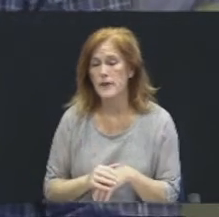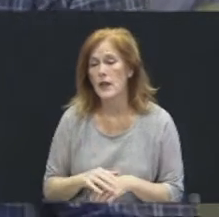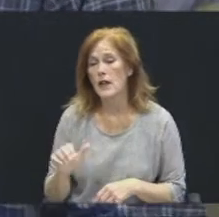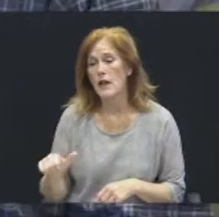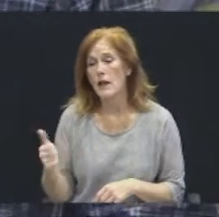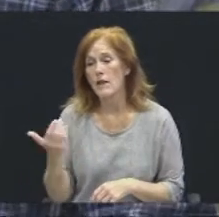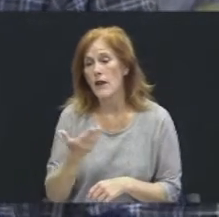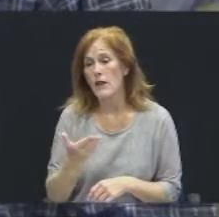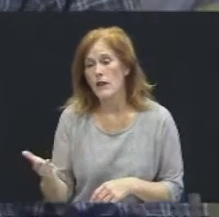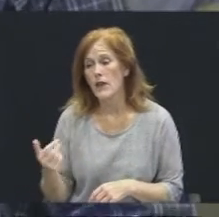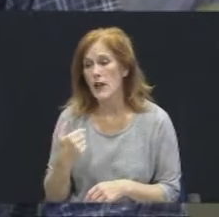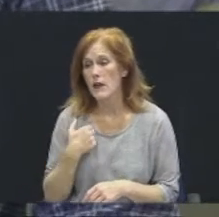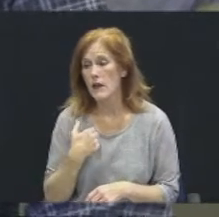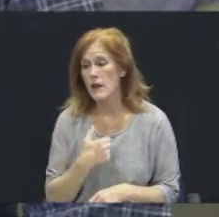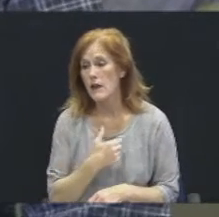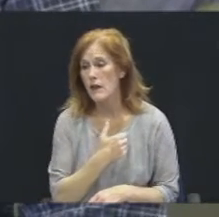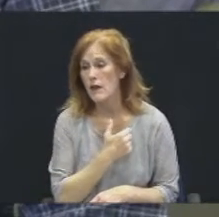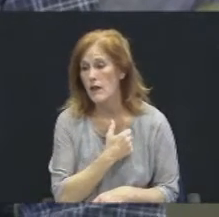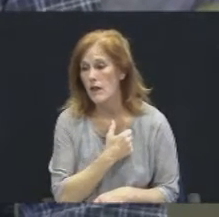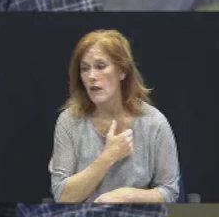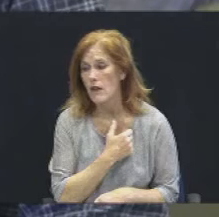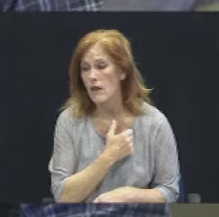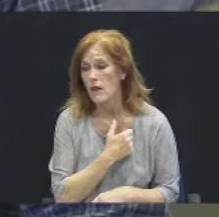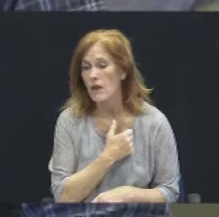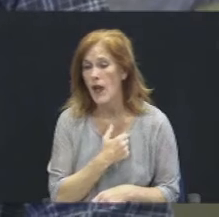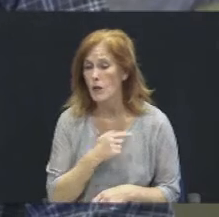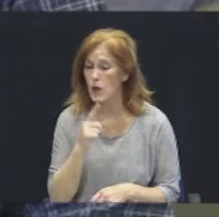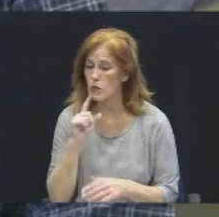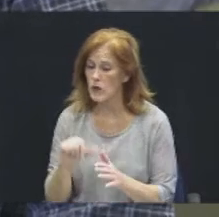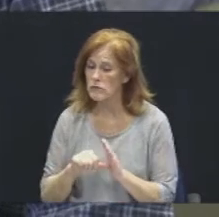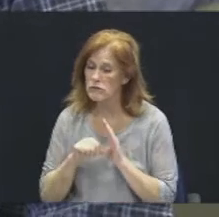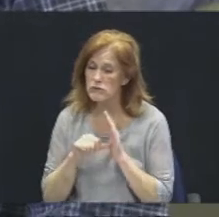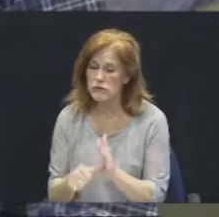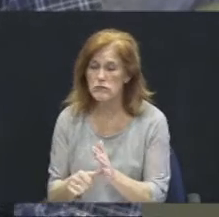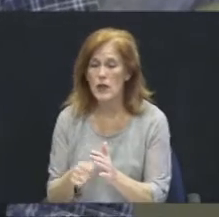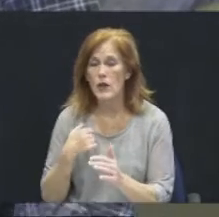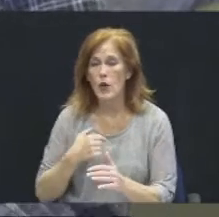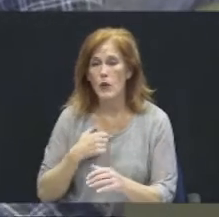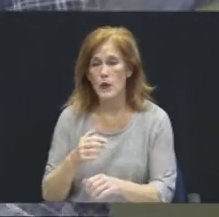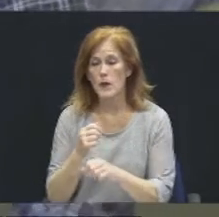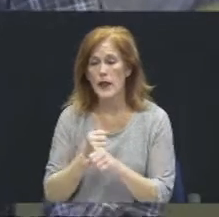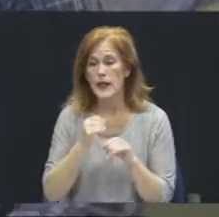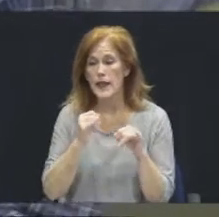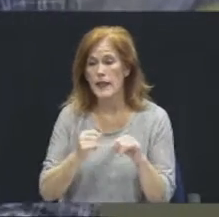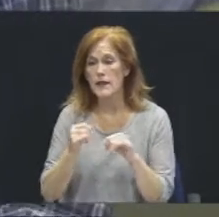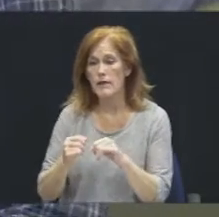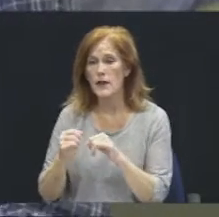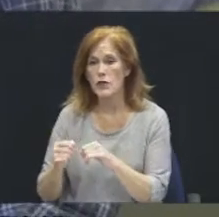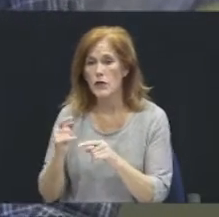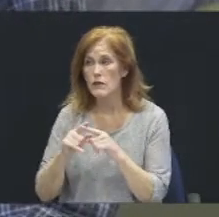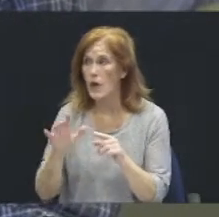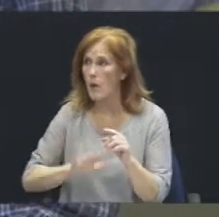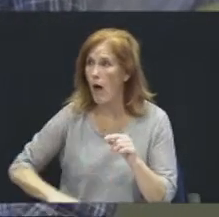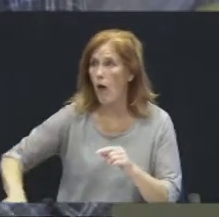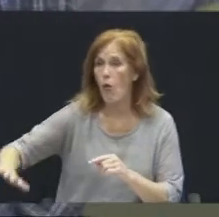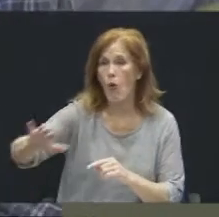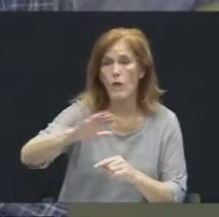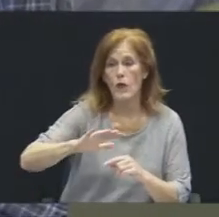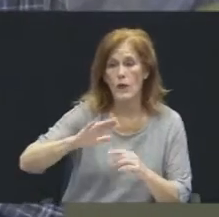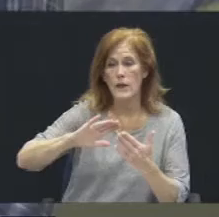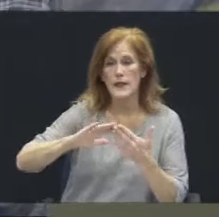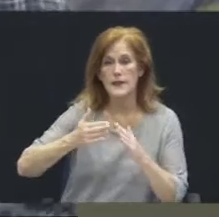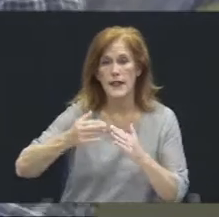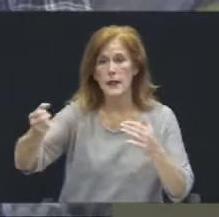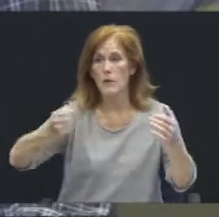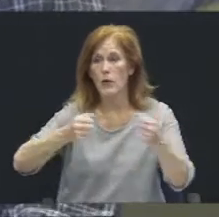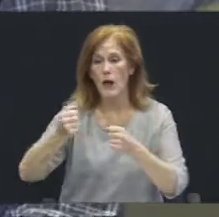that we took kind of a big emphasis on was we were getting individuals from all over the city mm-hmm. into our